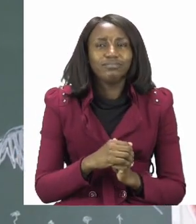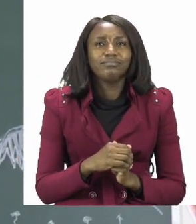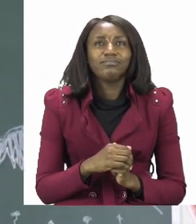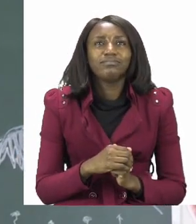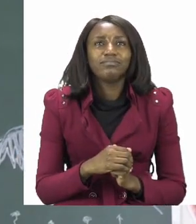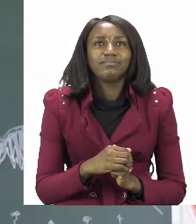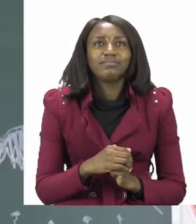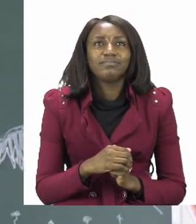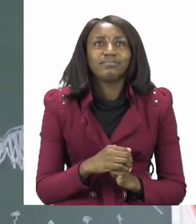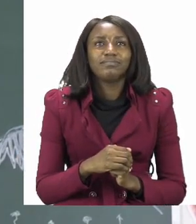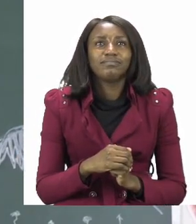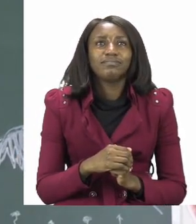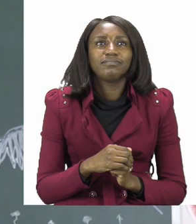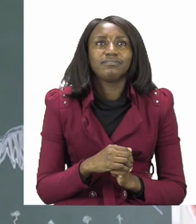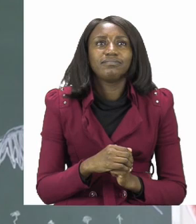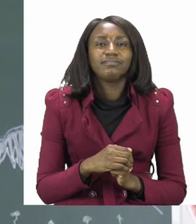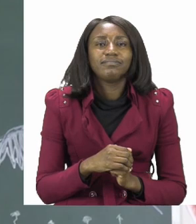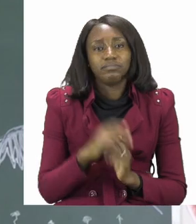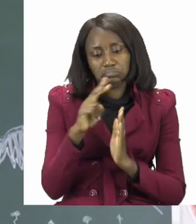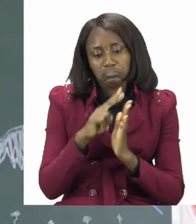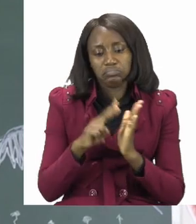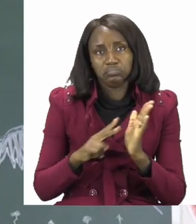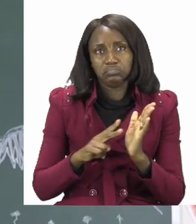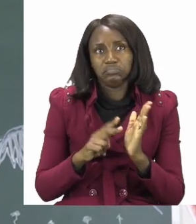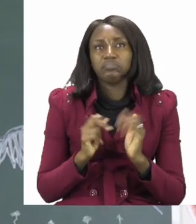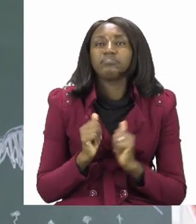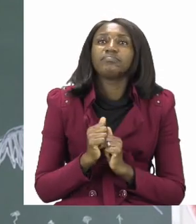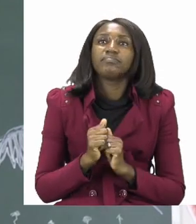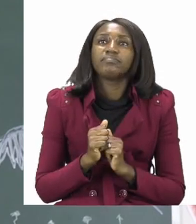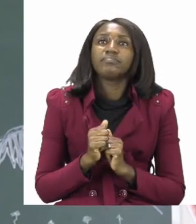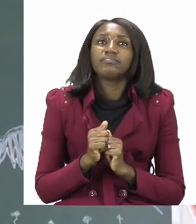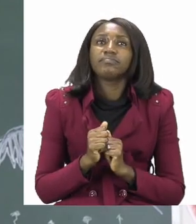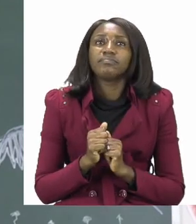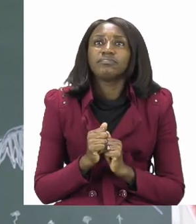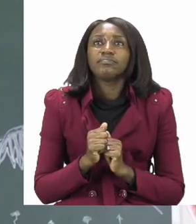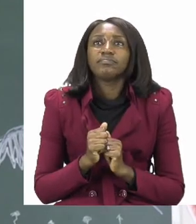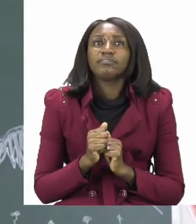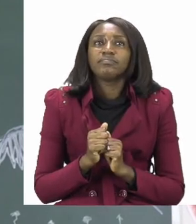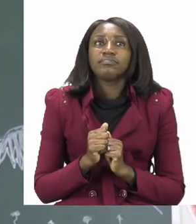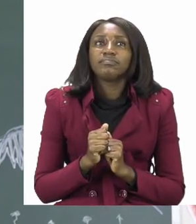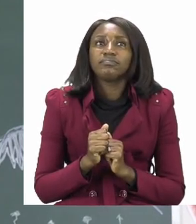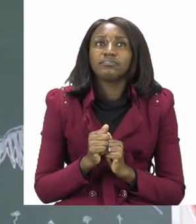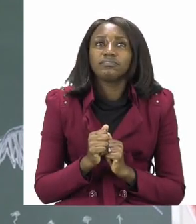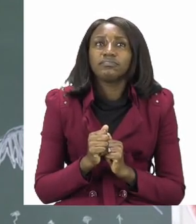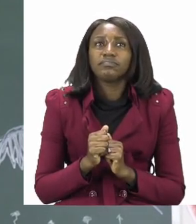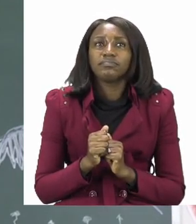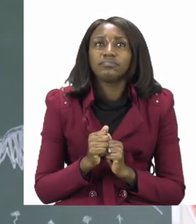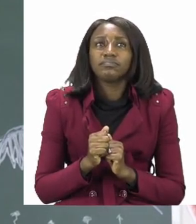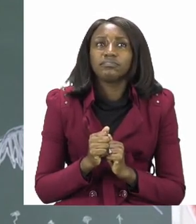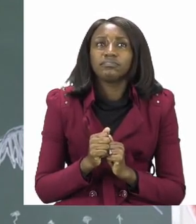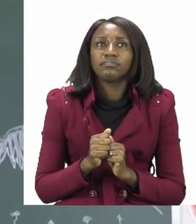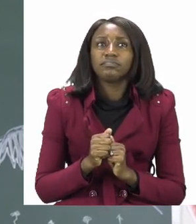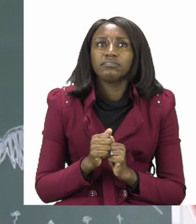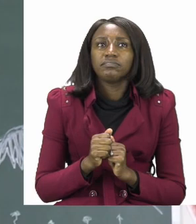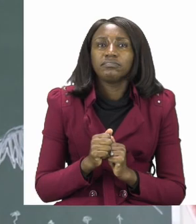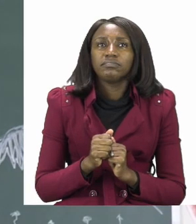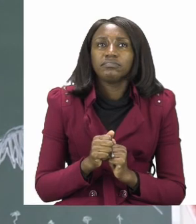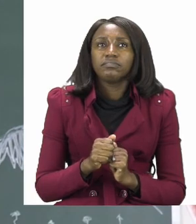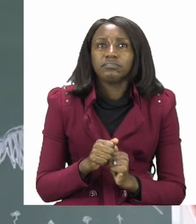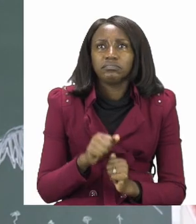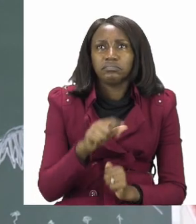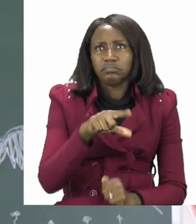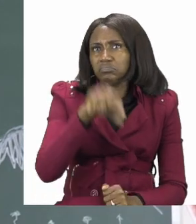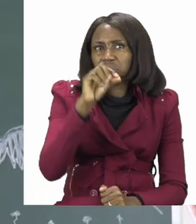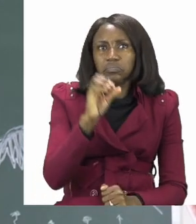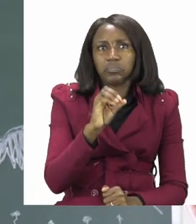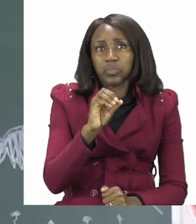correct. Let's start by looking for all the k sounds in words.